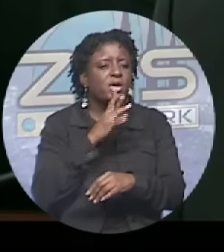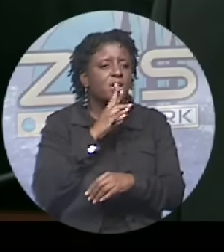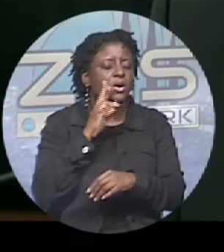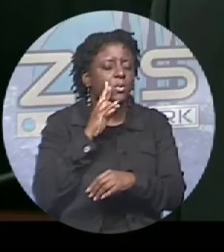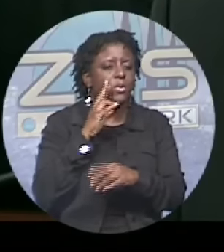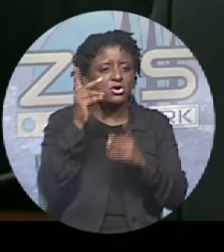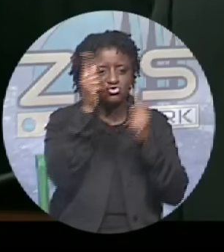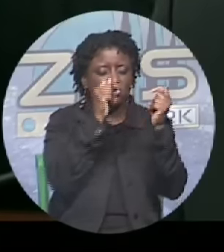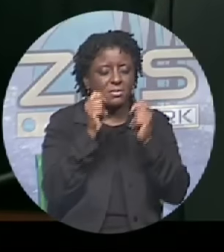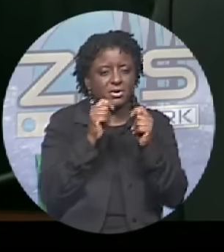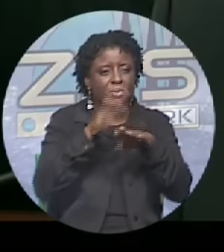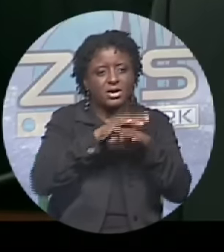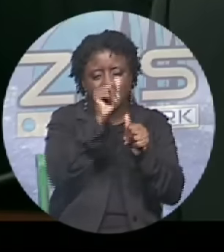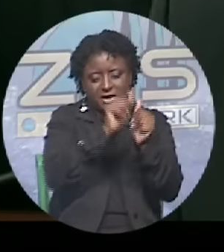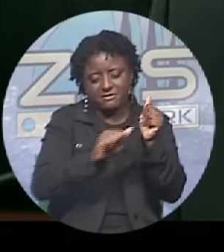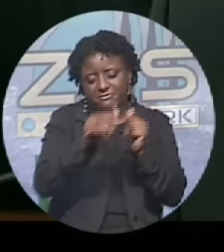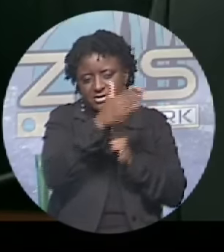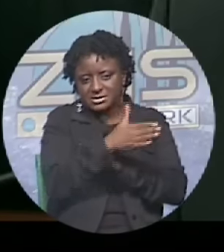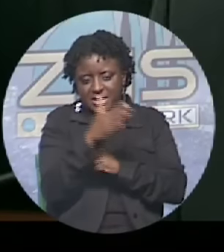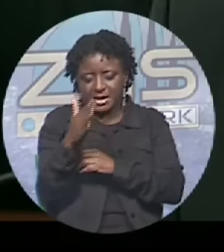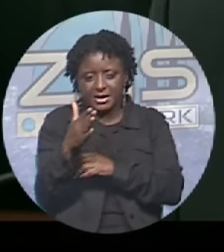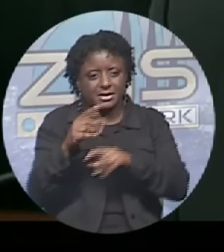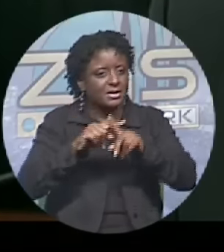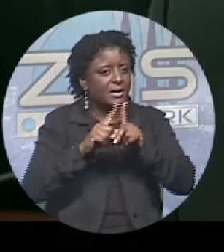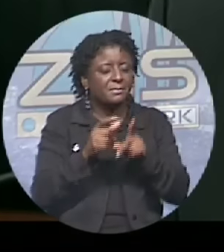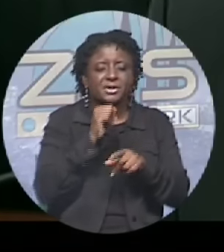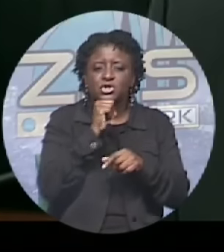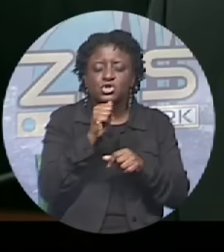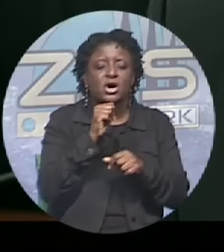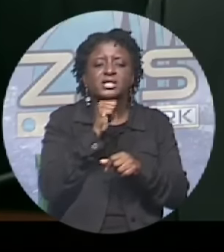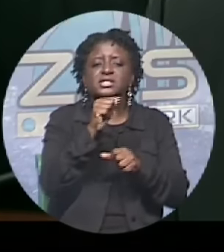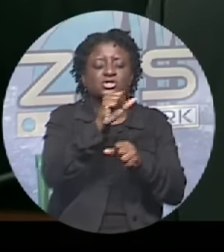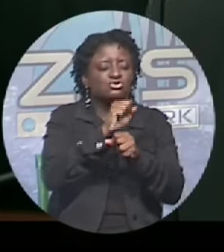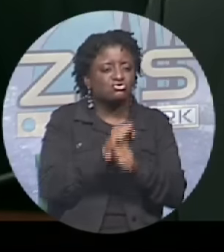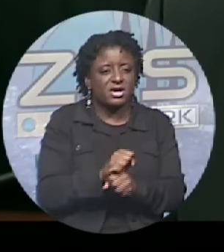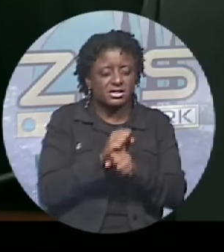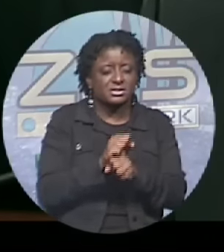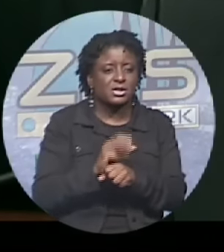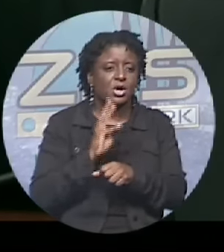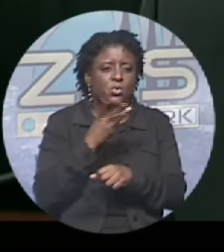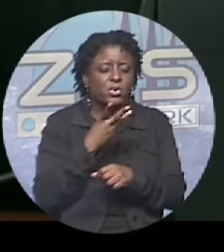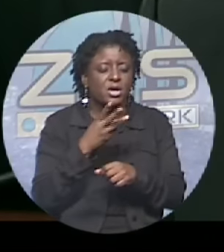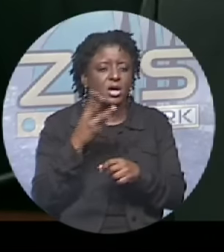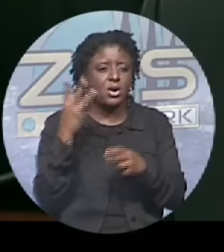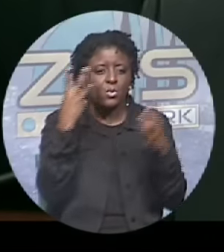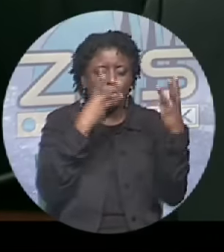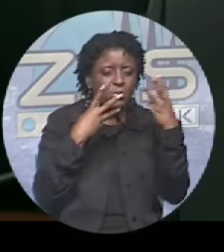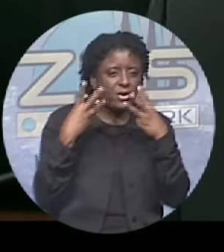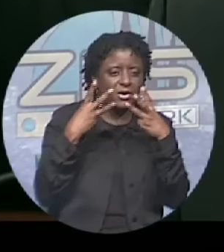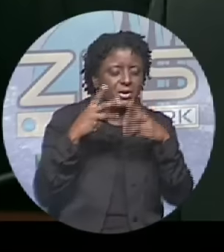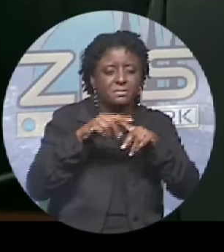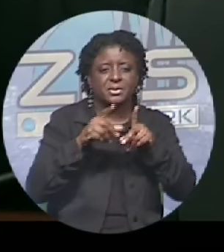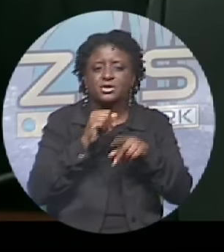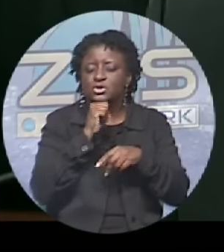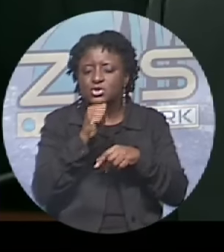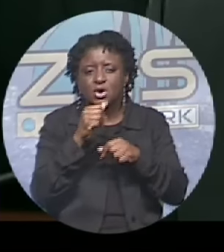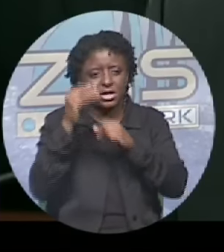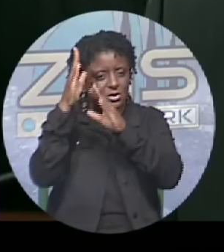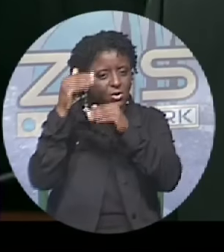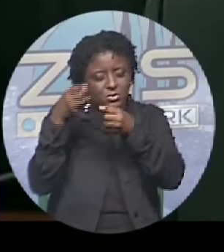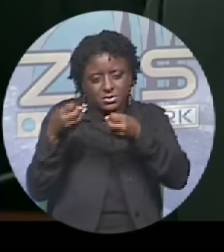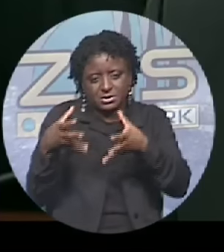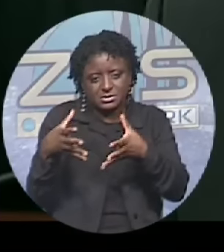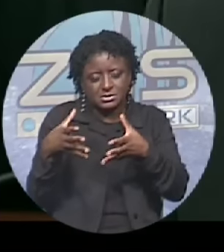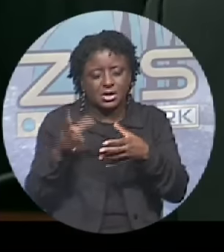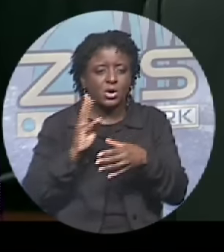side, yet not distressed. We were perplexed, but not in despair. We